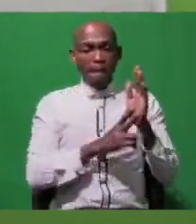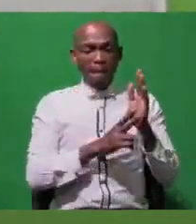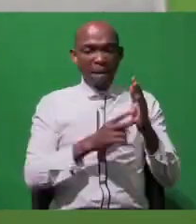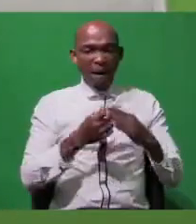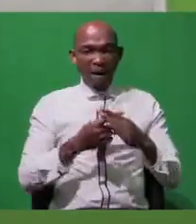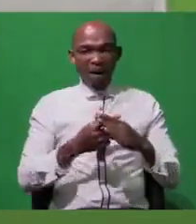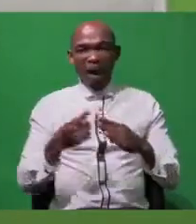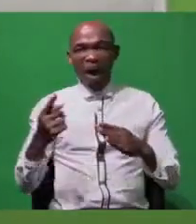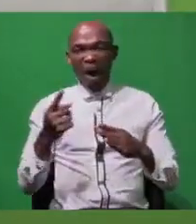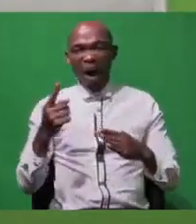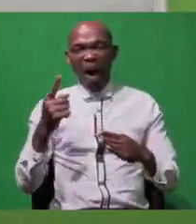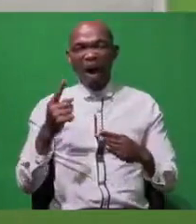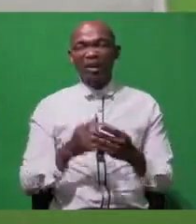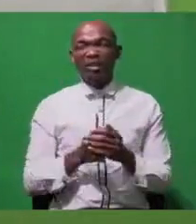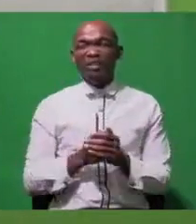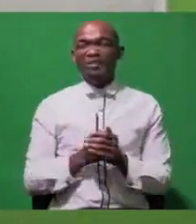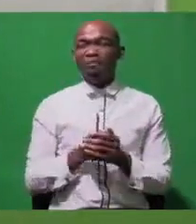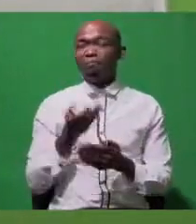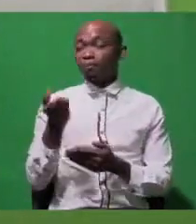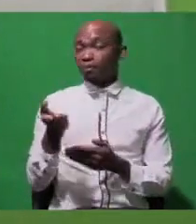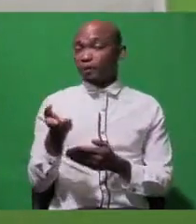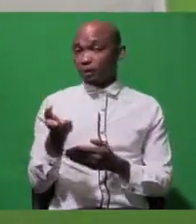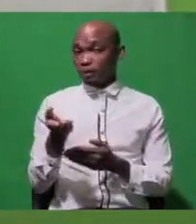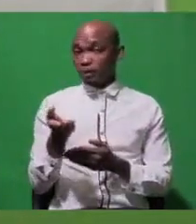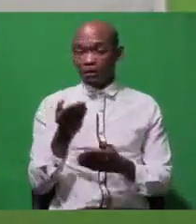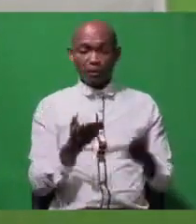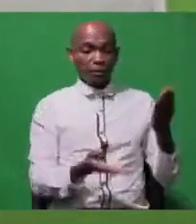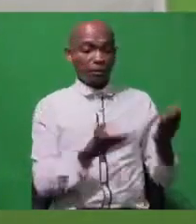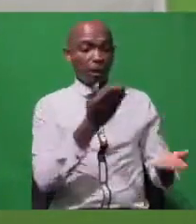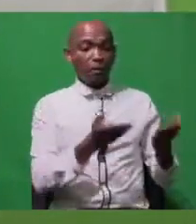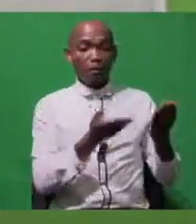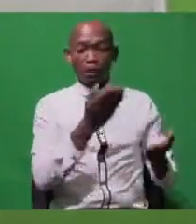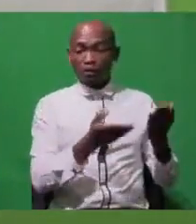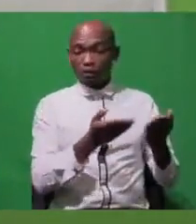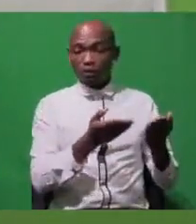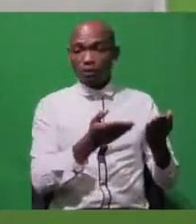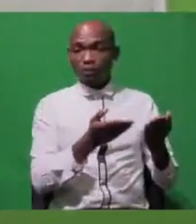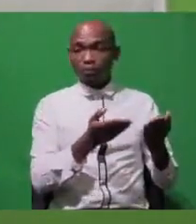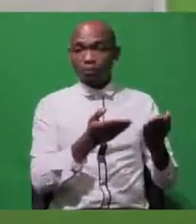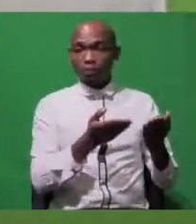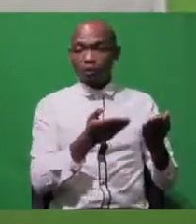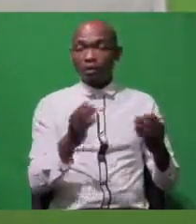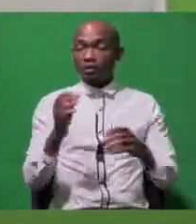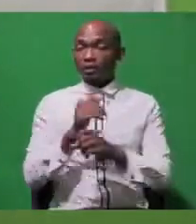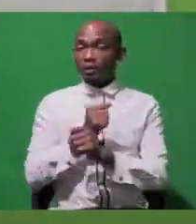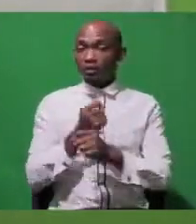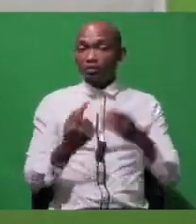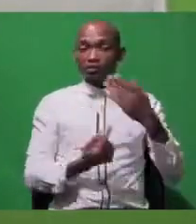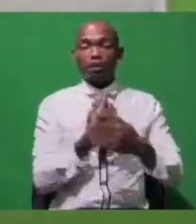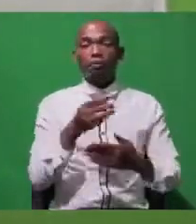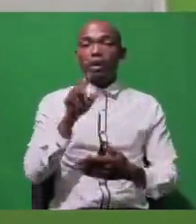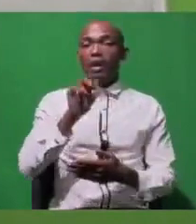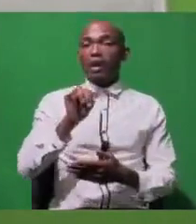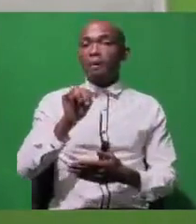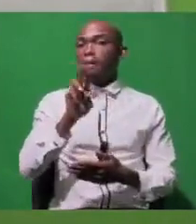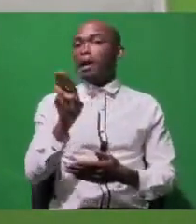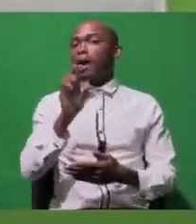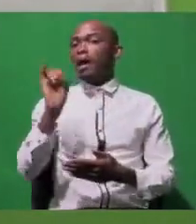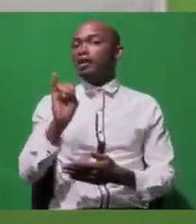2,700 is. This is an amount owed by M. Haji.